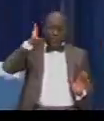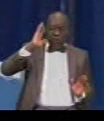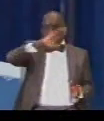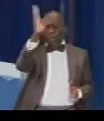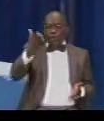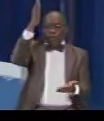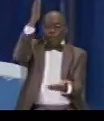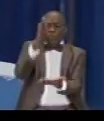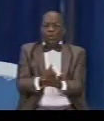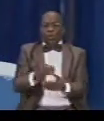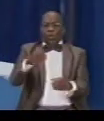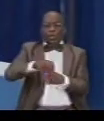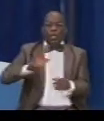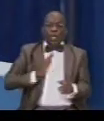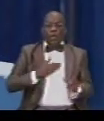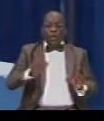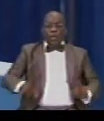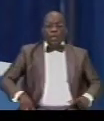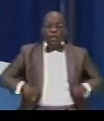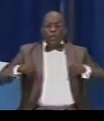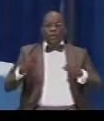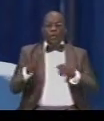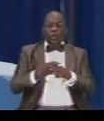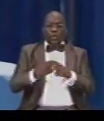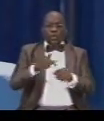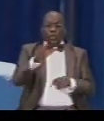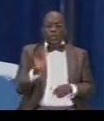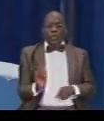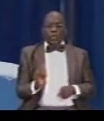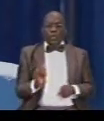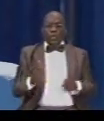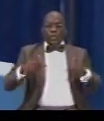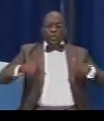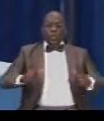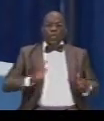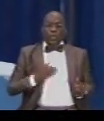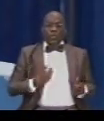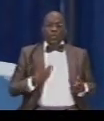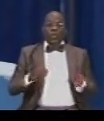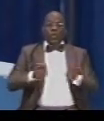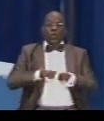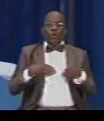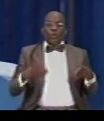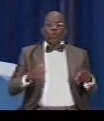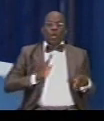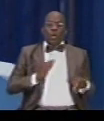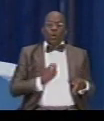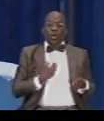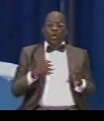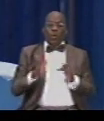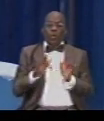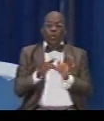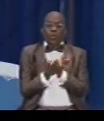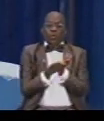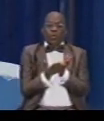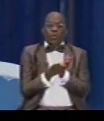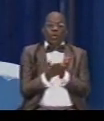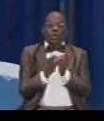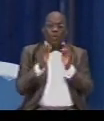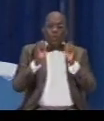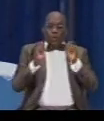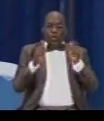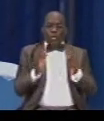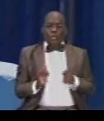lives. Shortly, let's open our Bible very quickly.